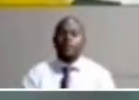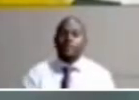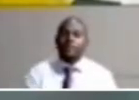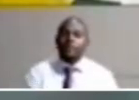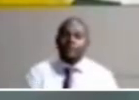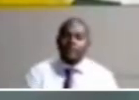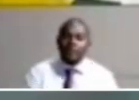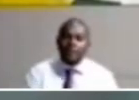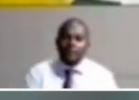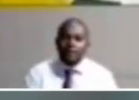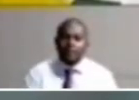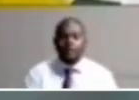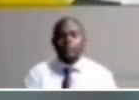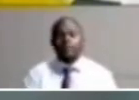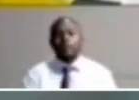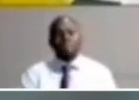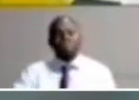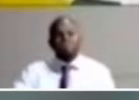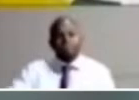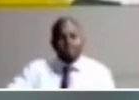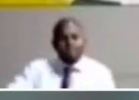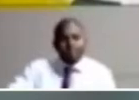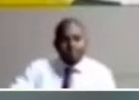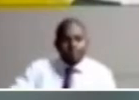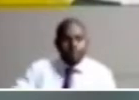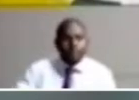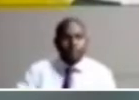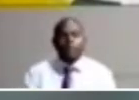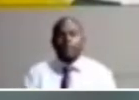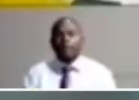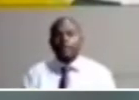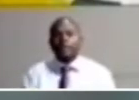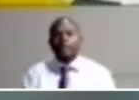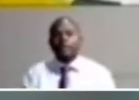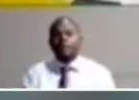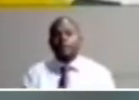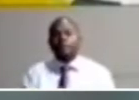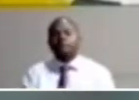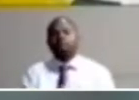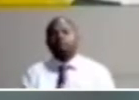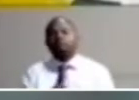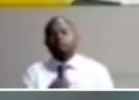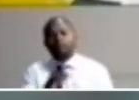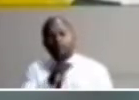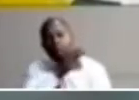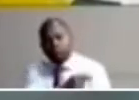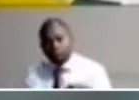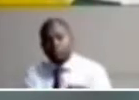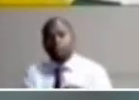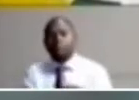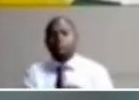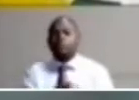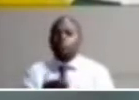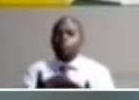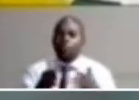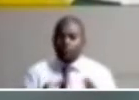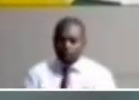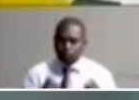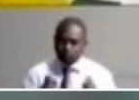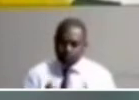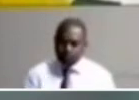selling detergents and pharmaceuticals, medicine, should remain open.